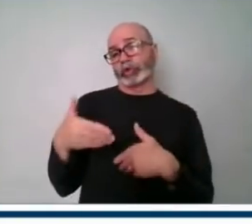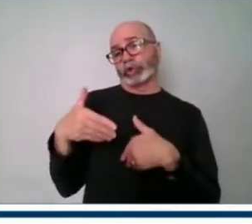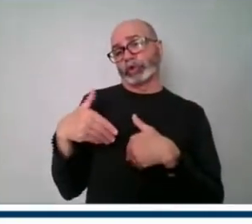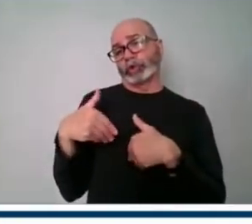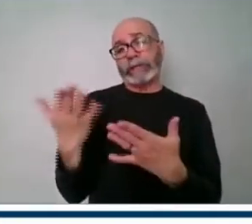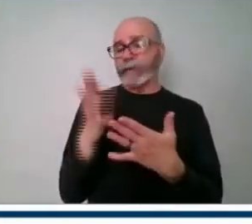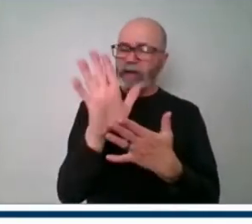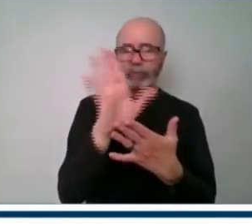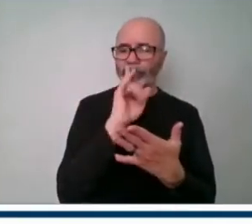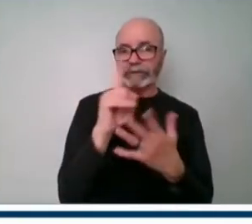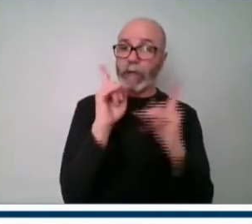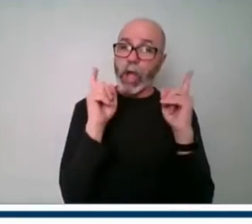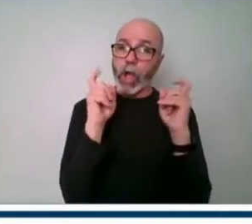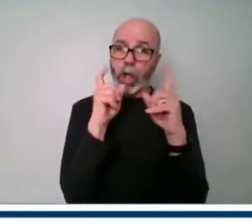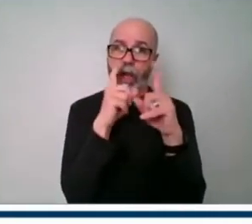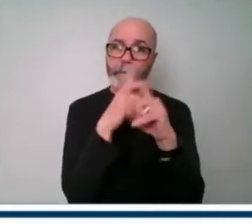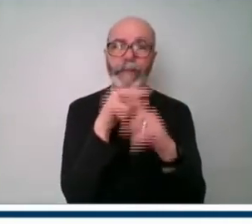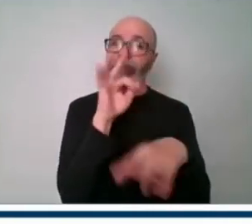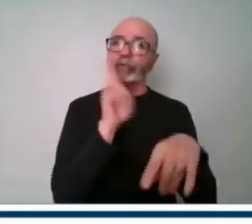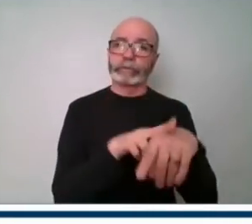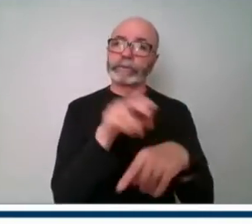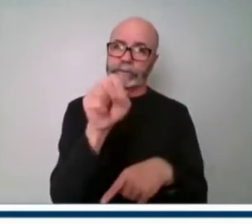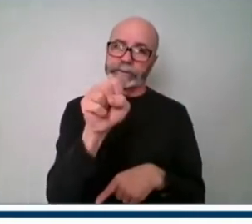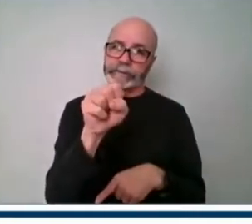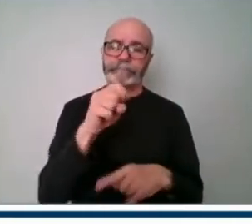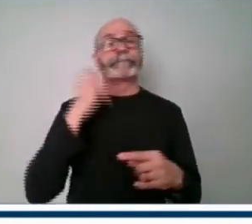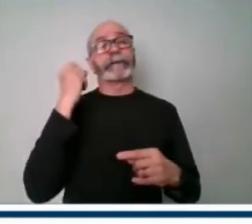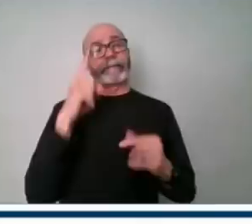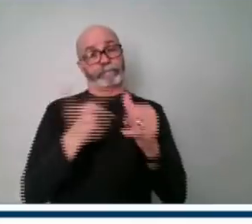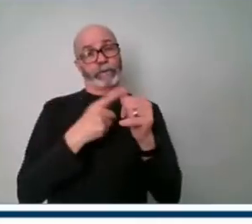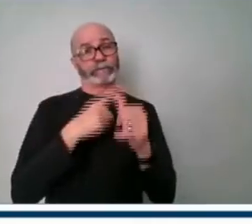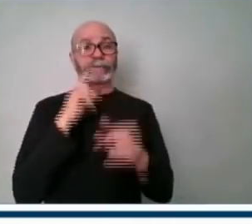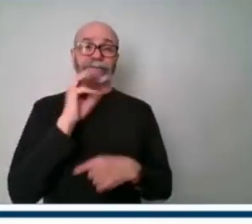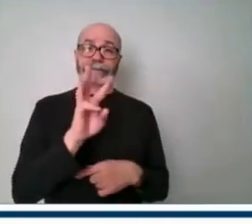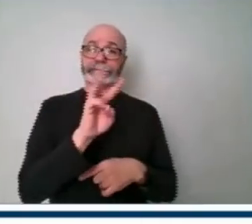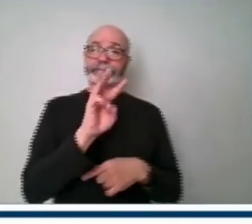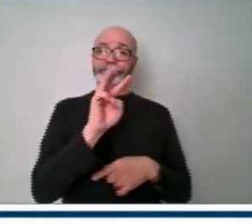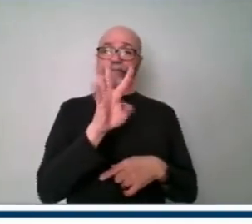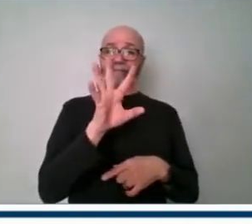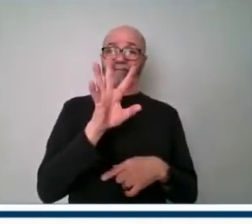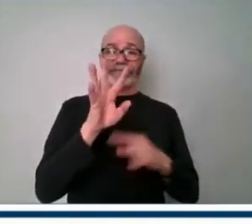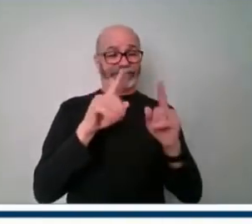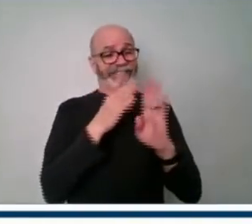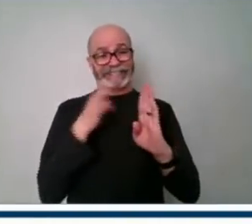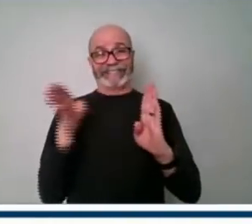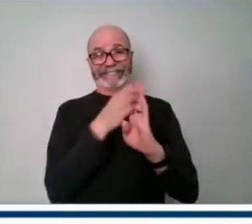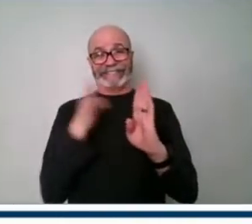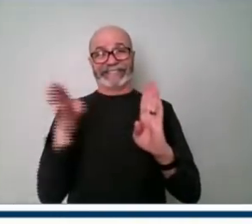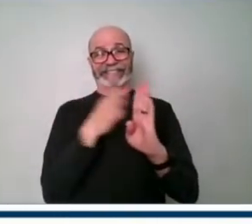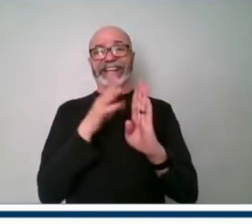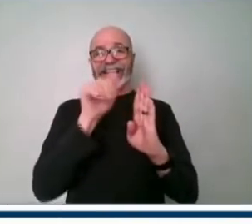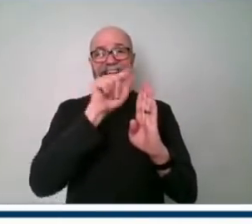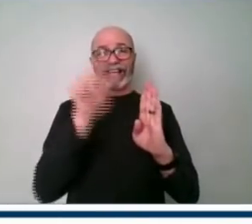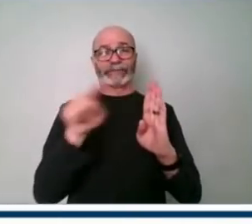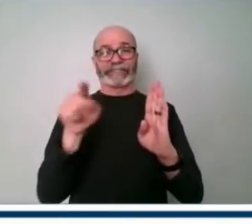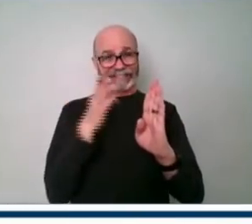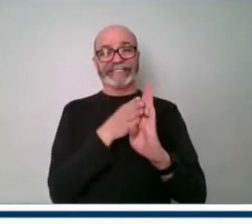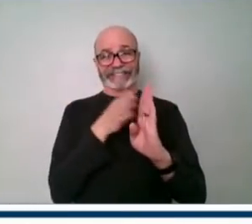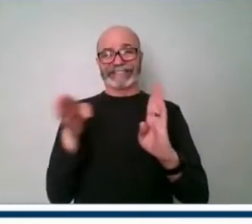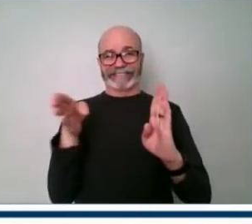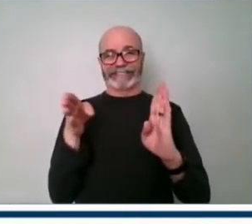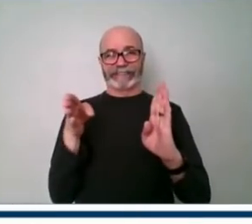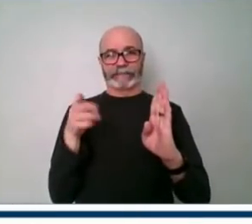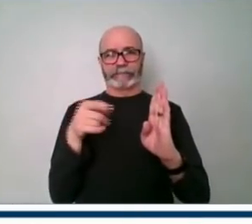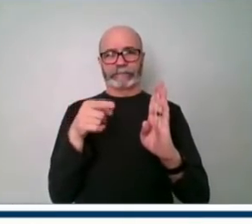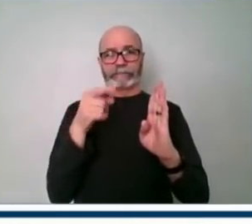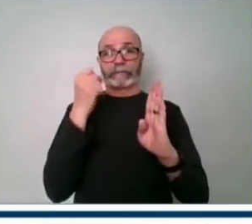the AstraZeneca vaccine, but they also made a preferential recommendation saying that people who are at increased risk of severe outcome, and